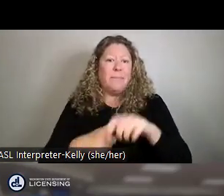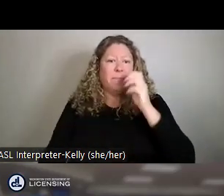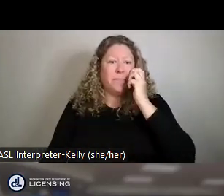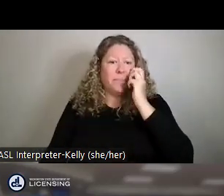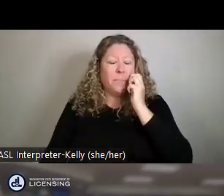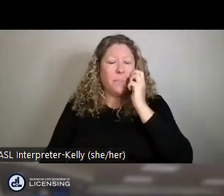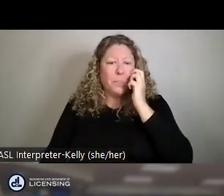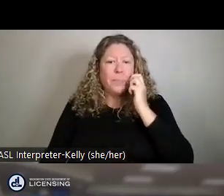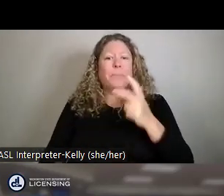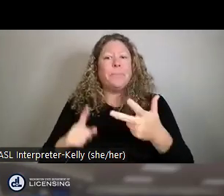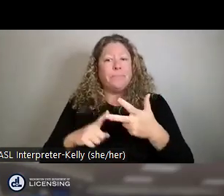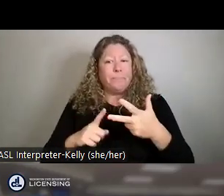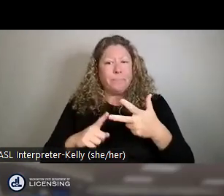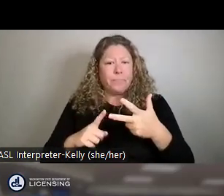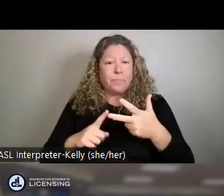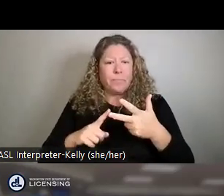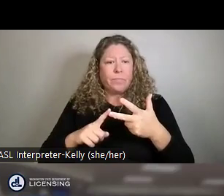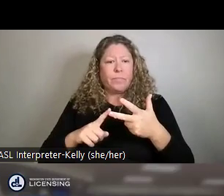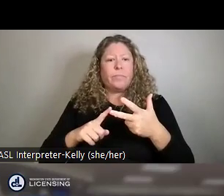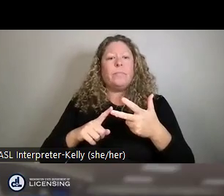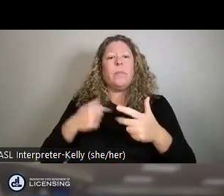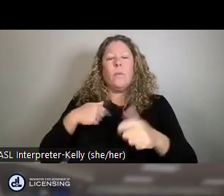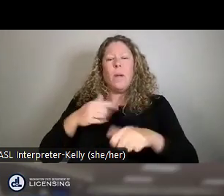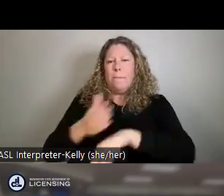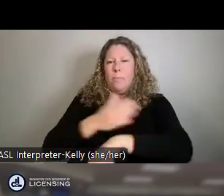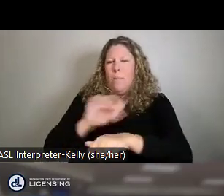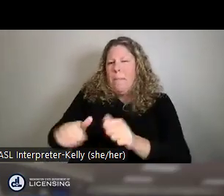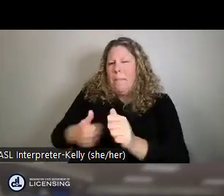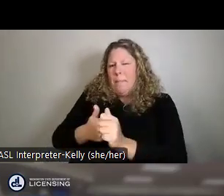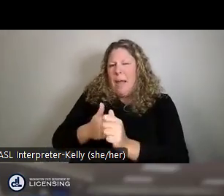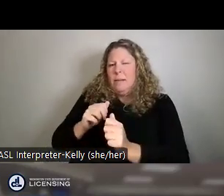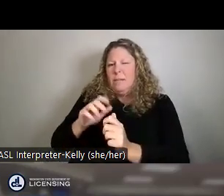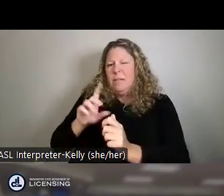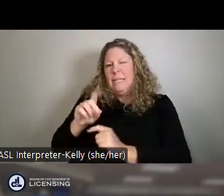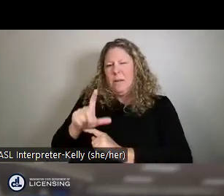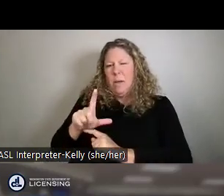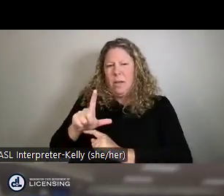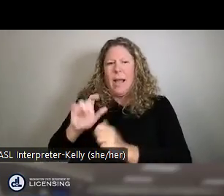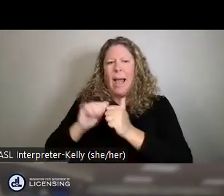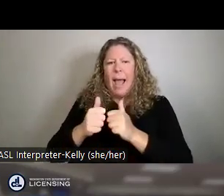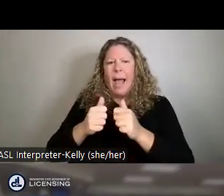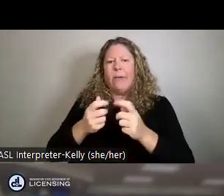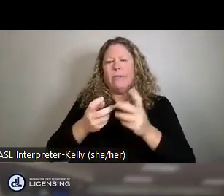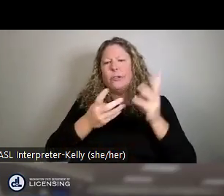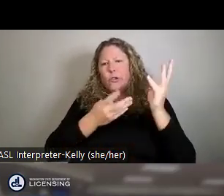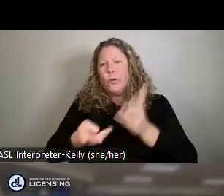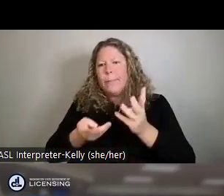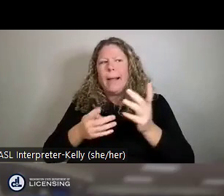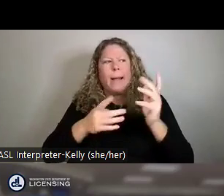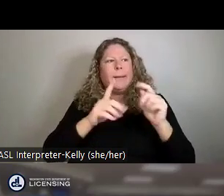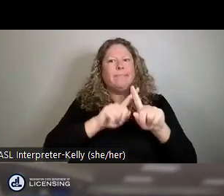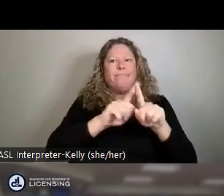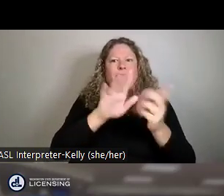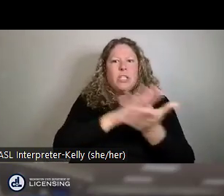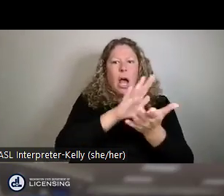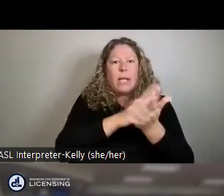We also made a big improvement behind the scenes, streamlining how applications and documents get uploaded into our licensing system.